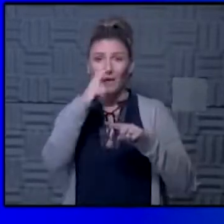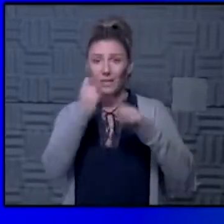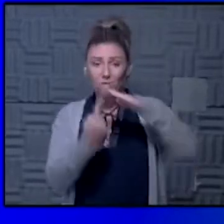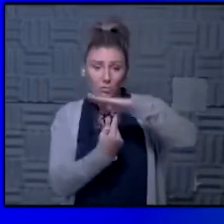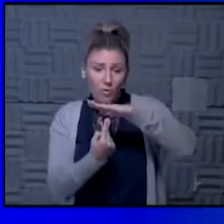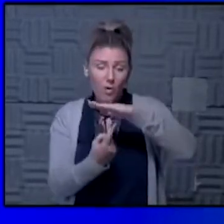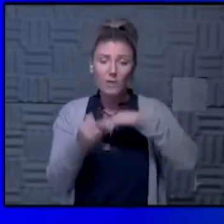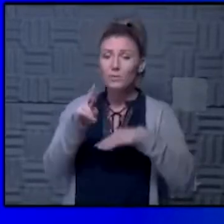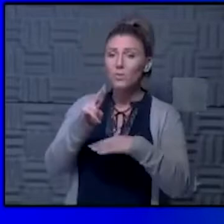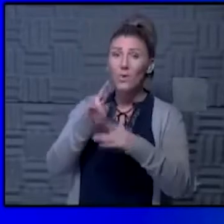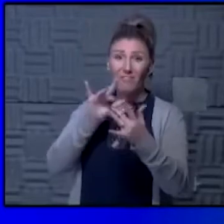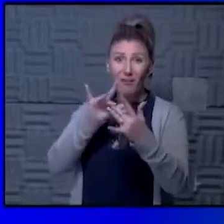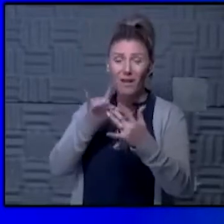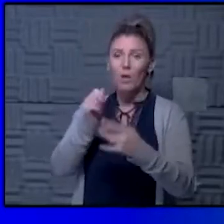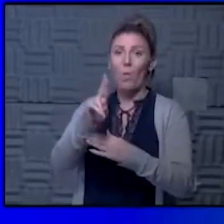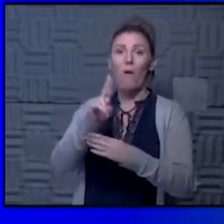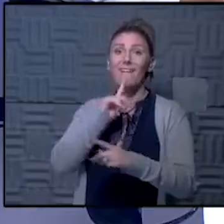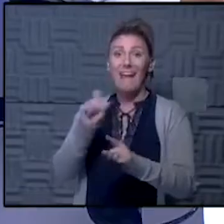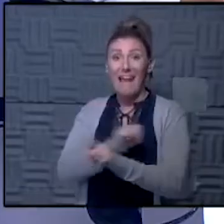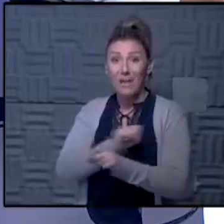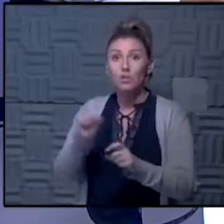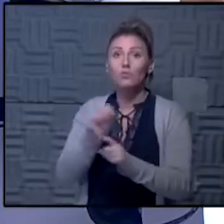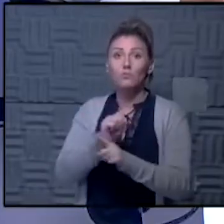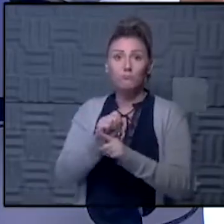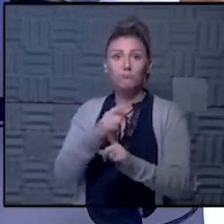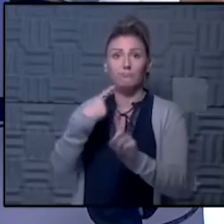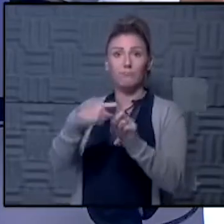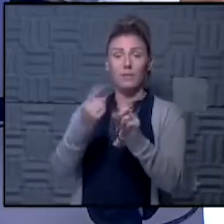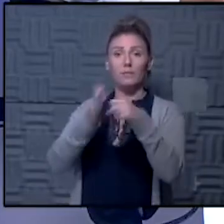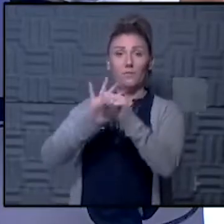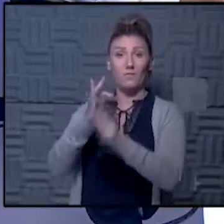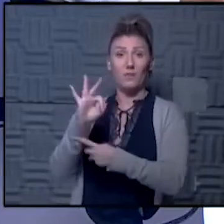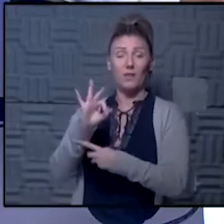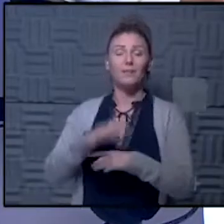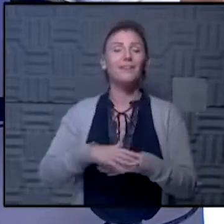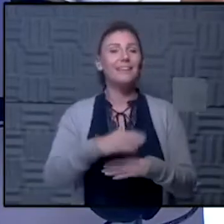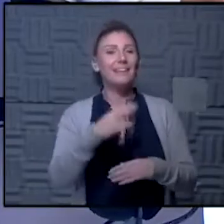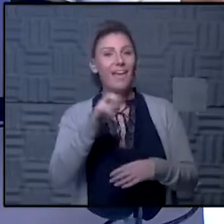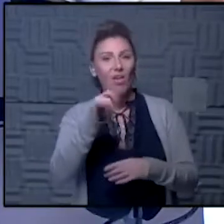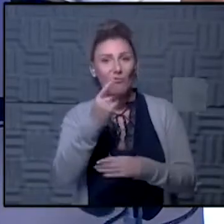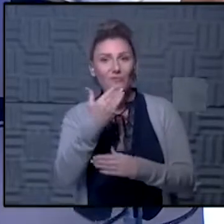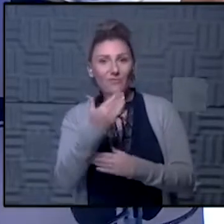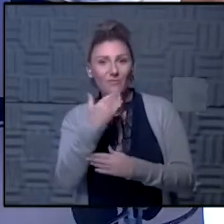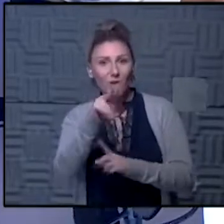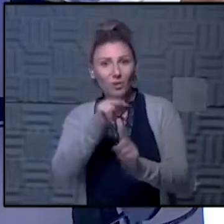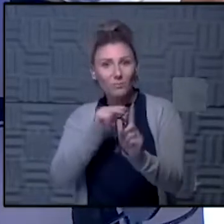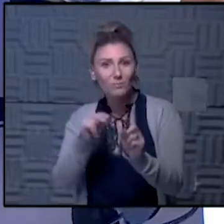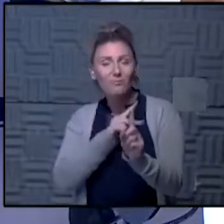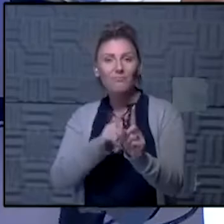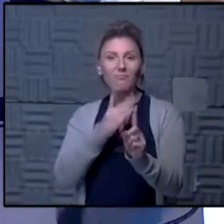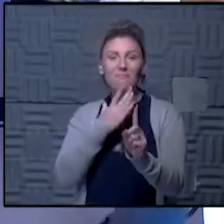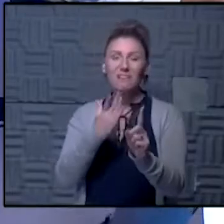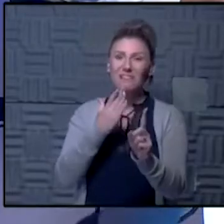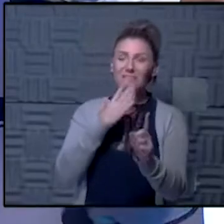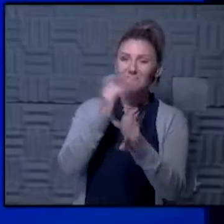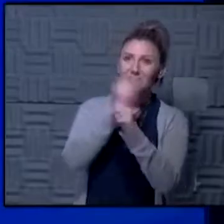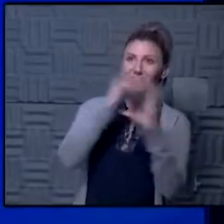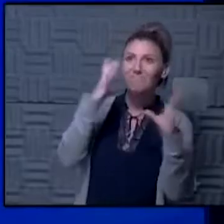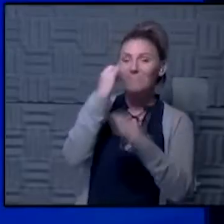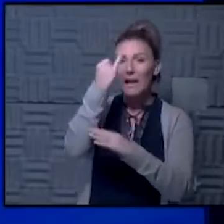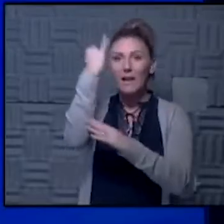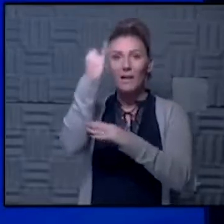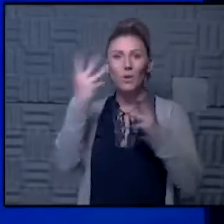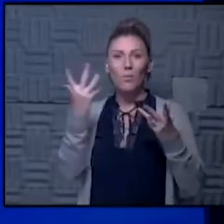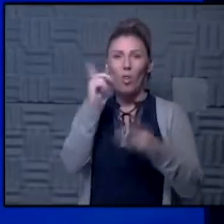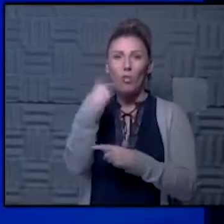they're contacts or they're actual cases. So Heather, thanks for your perspective and sort of giving us a glimpse of what things are